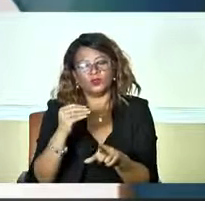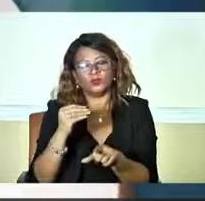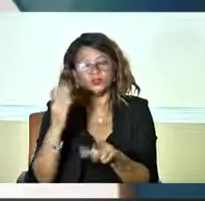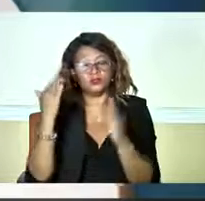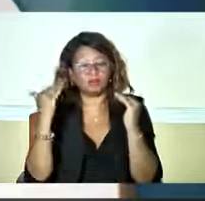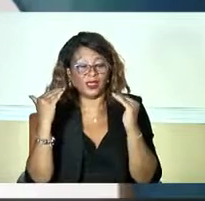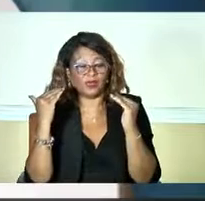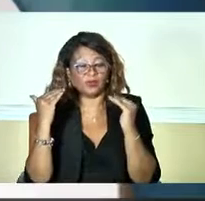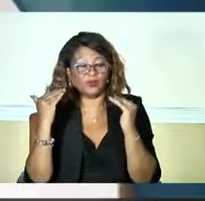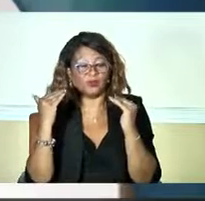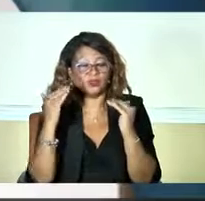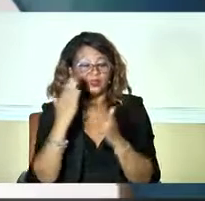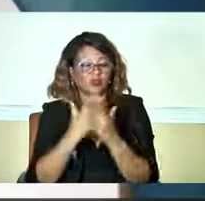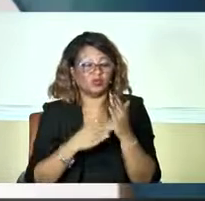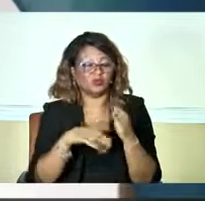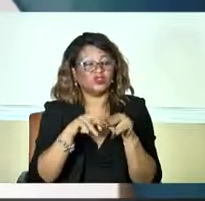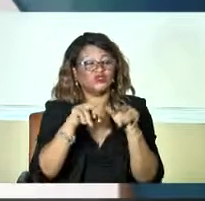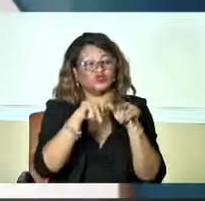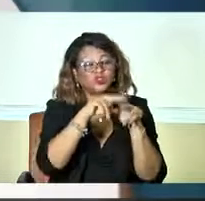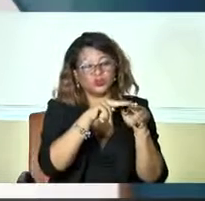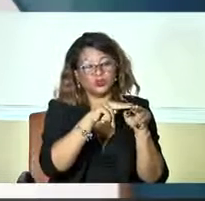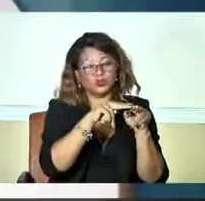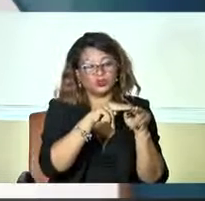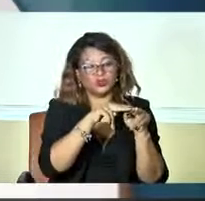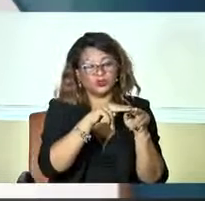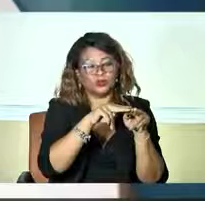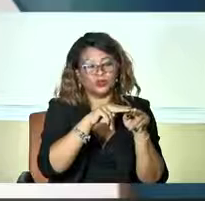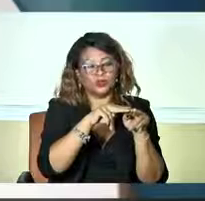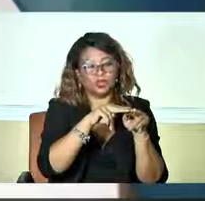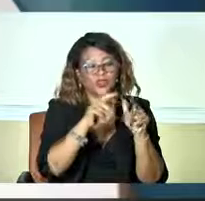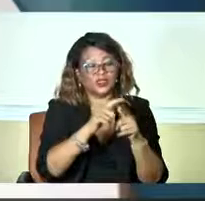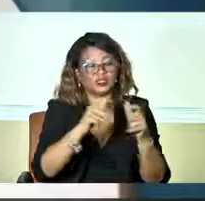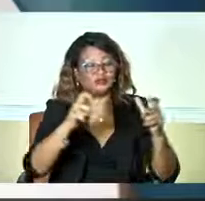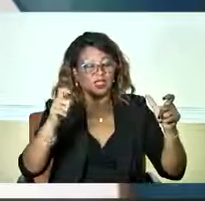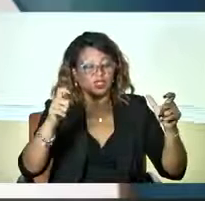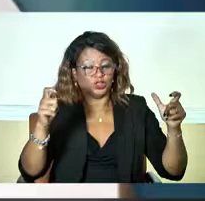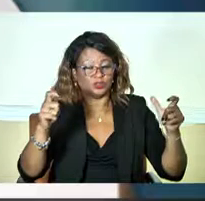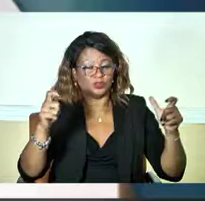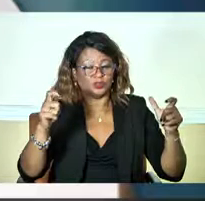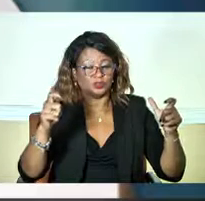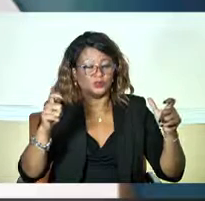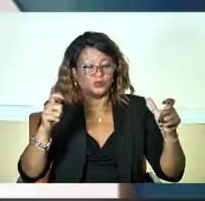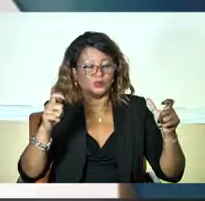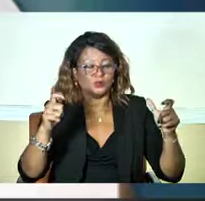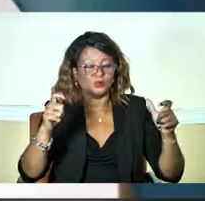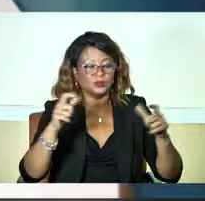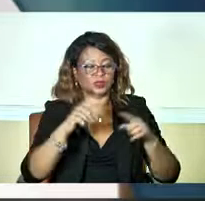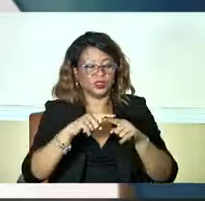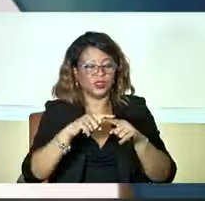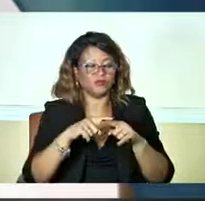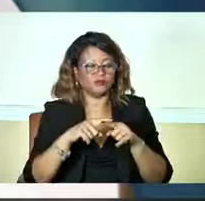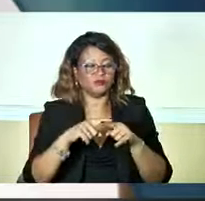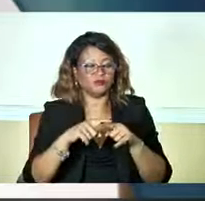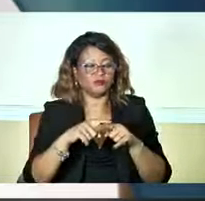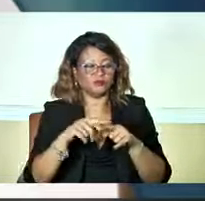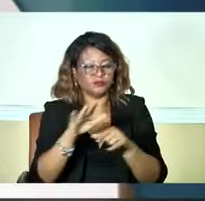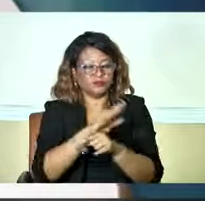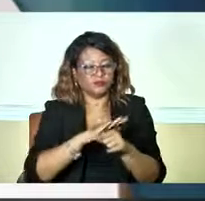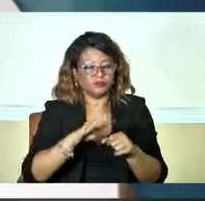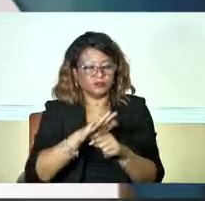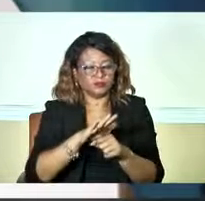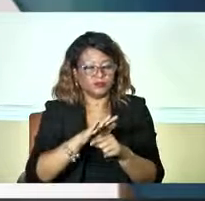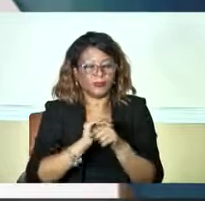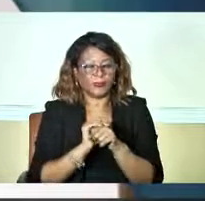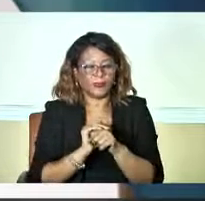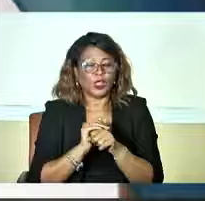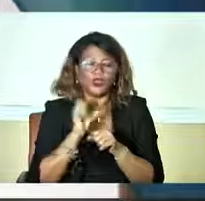be some construction work as well as an expansion to their existing facility. And so